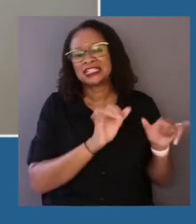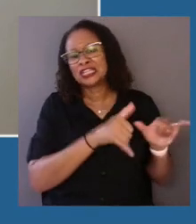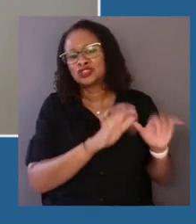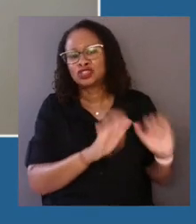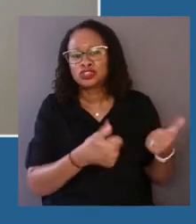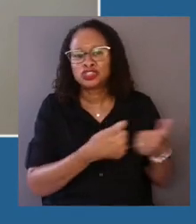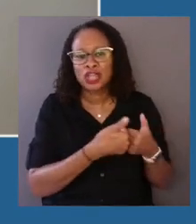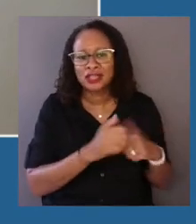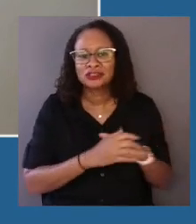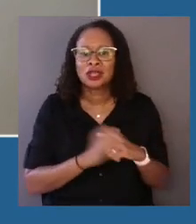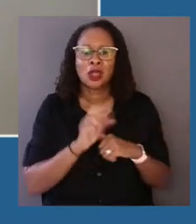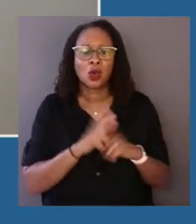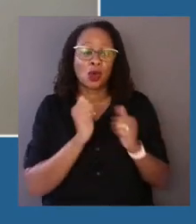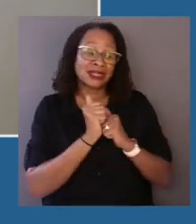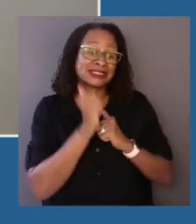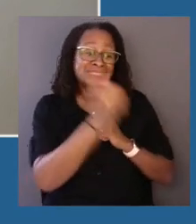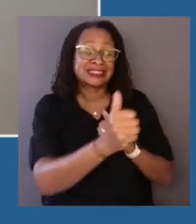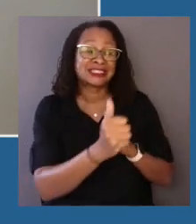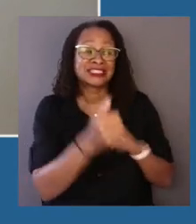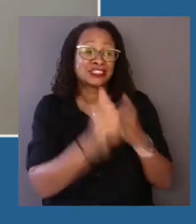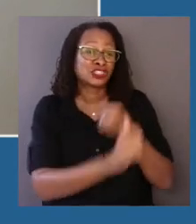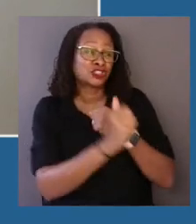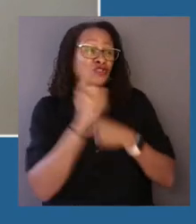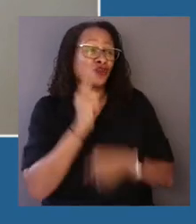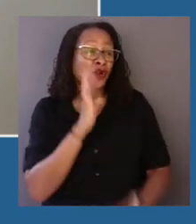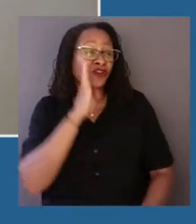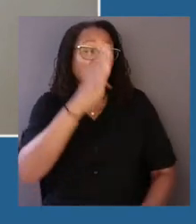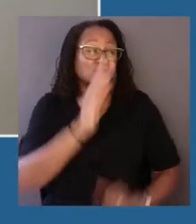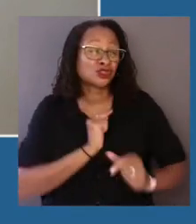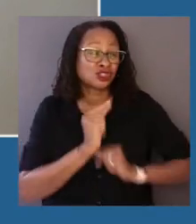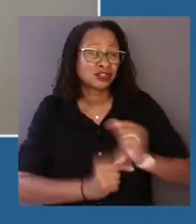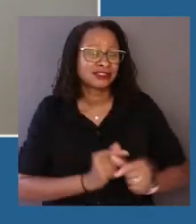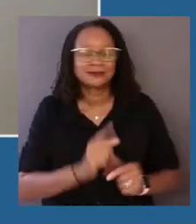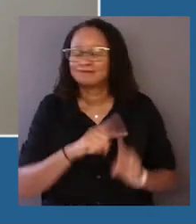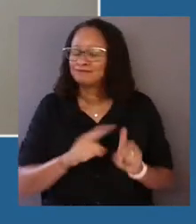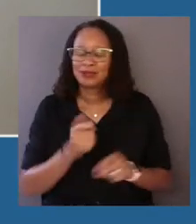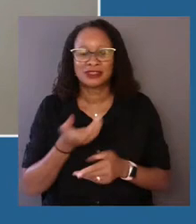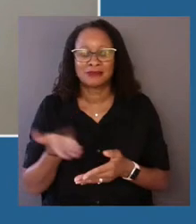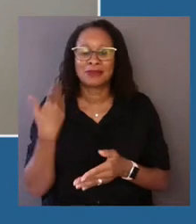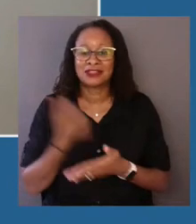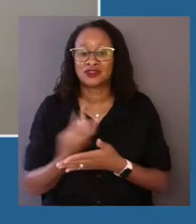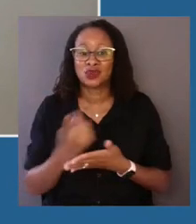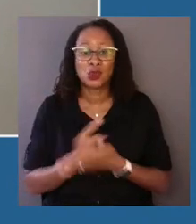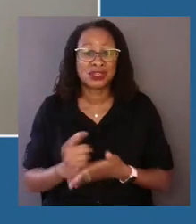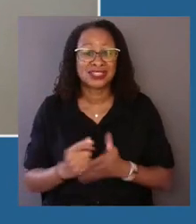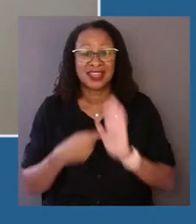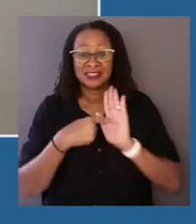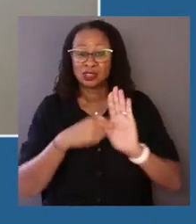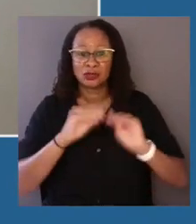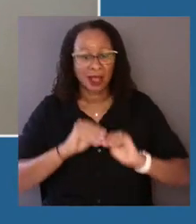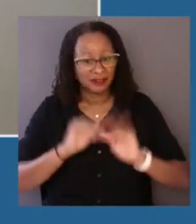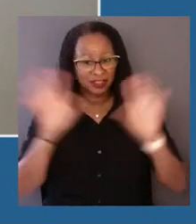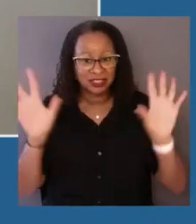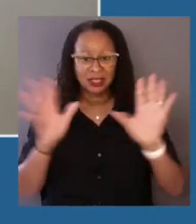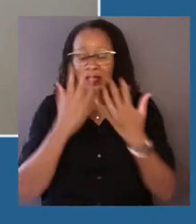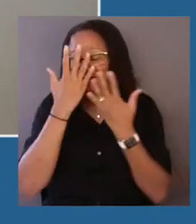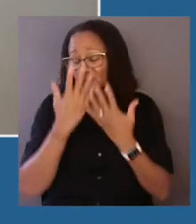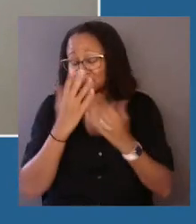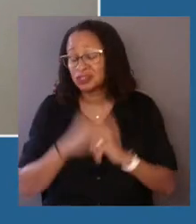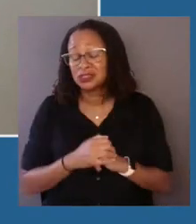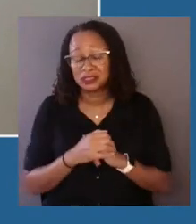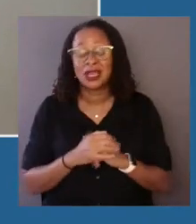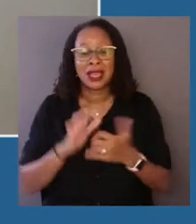a distant threat for future generations. But I think the past few weeks have demonstrated vividly, unfortunately, just